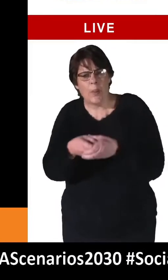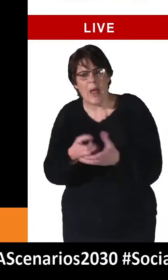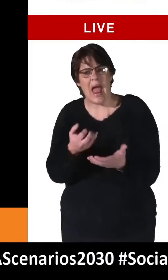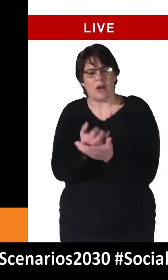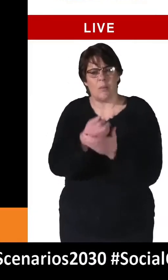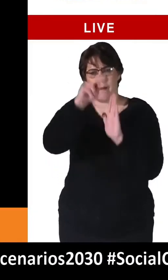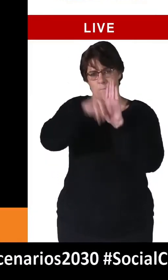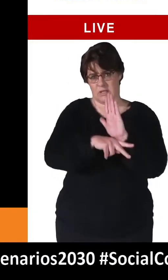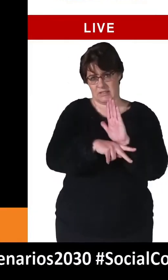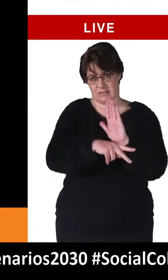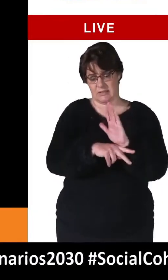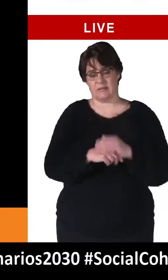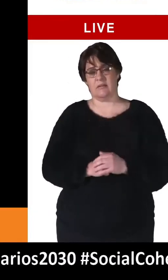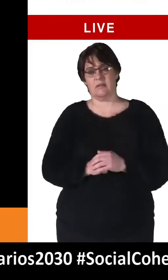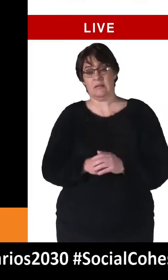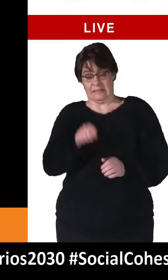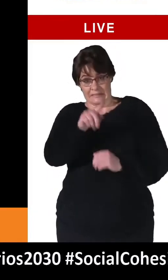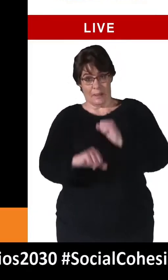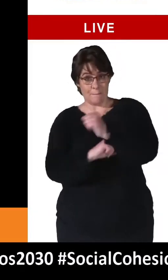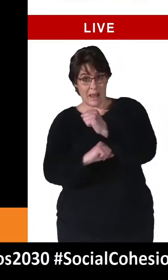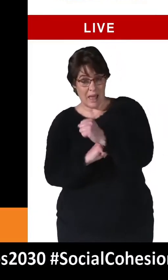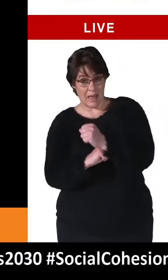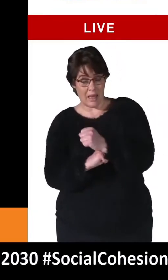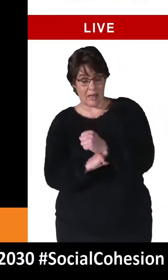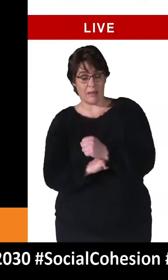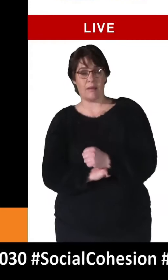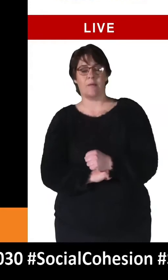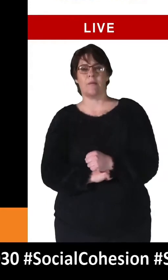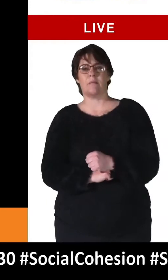microeconomic policies. And this pillar in itself,